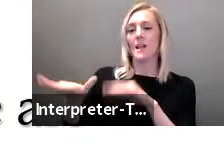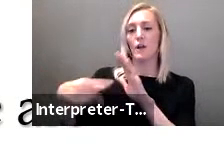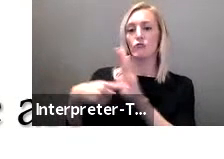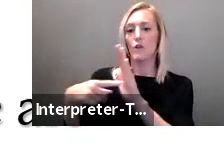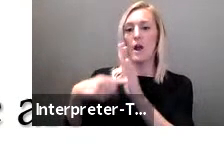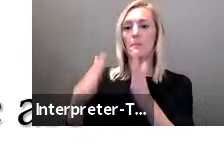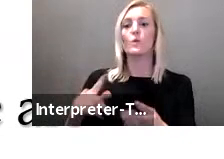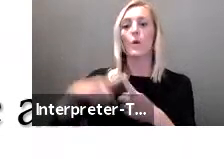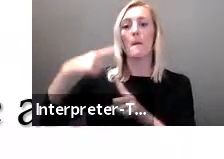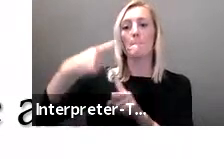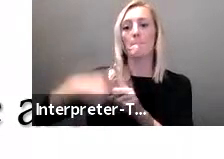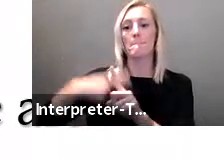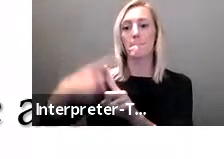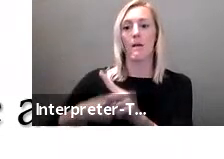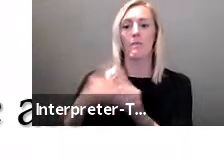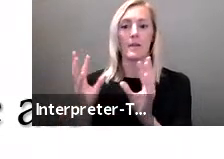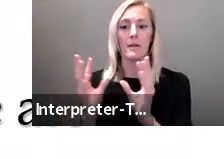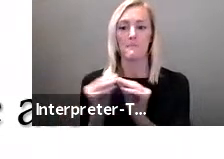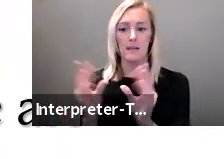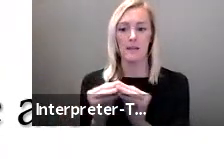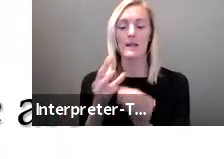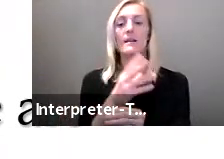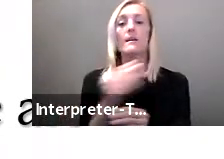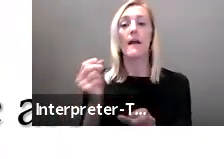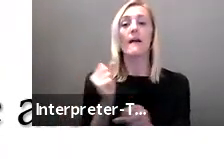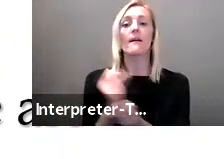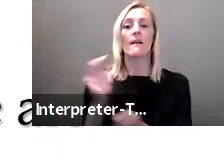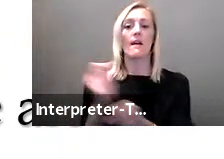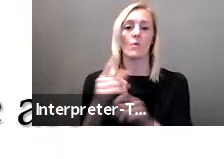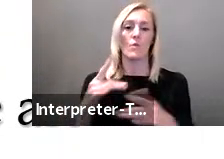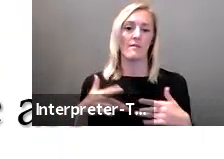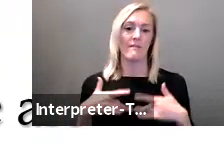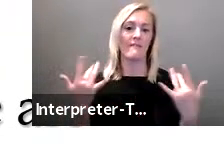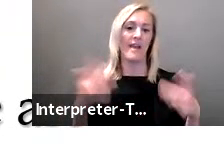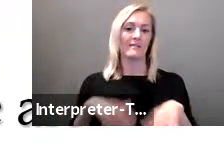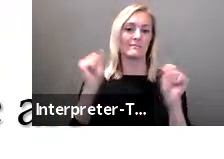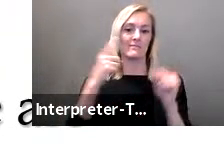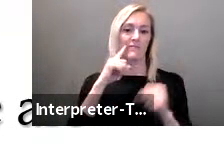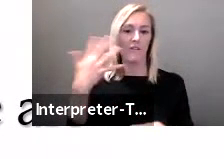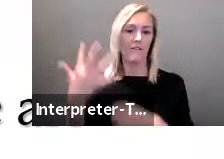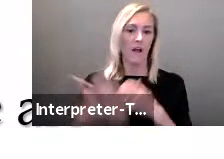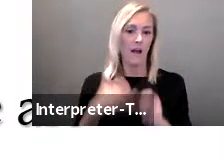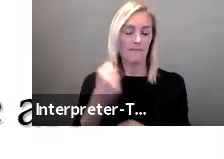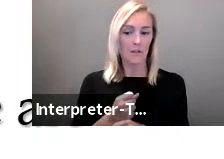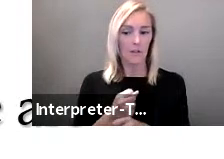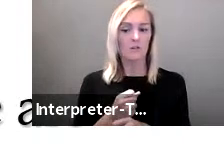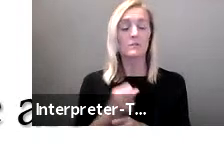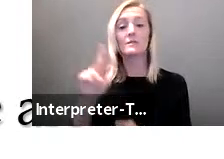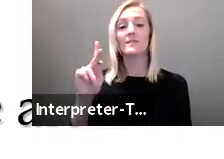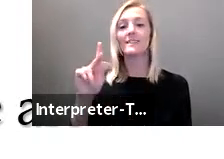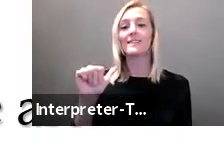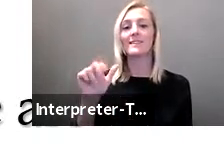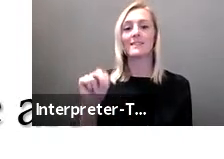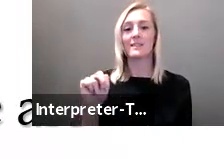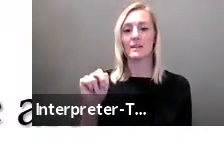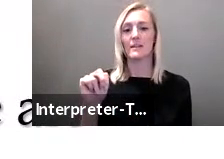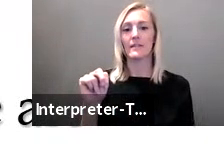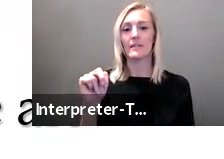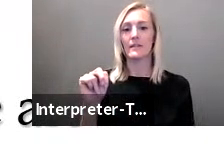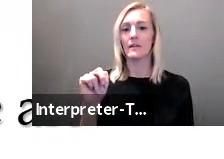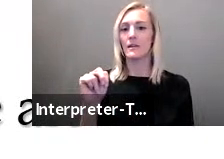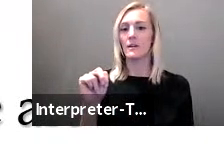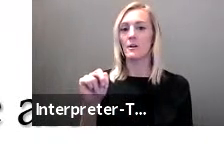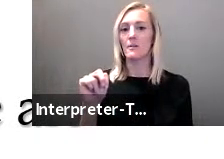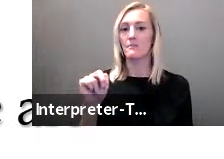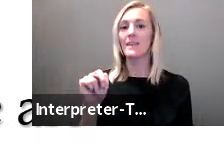participates in an annual event that they have hosted over 5 years. And these individuals are called the Kansas Sisters and Brothers for Healthy Infants.